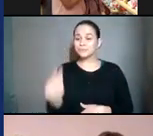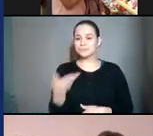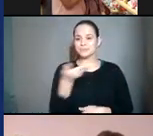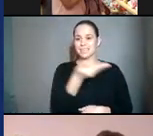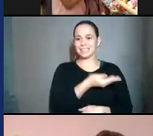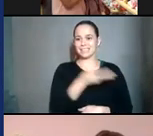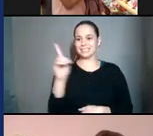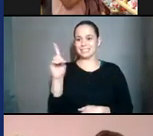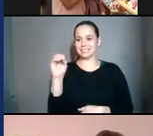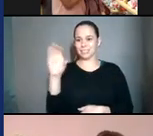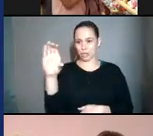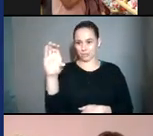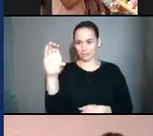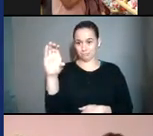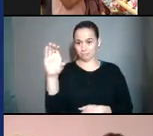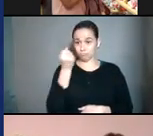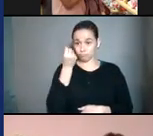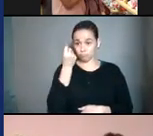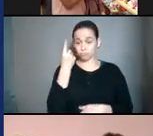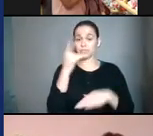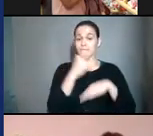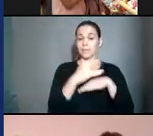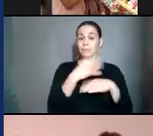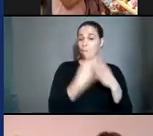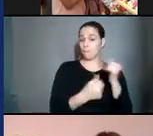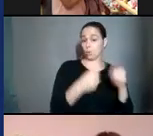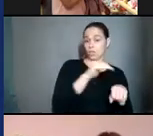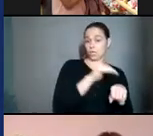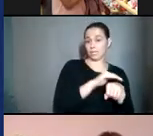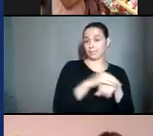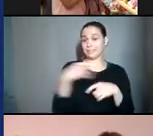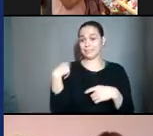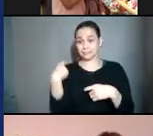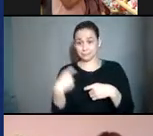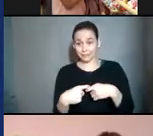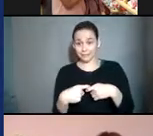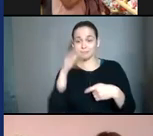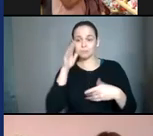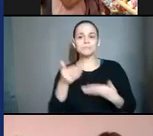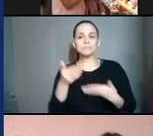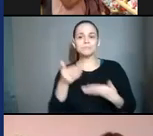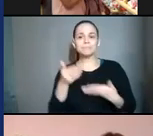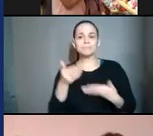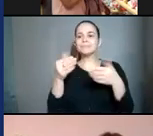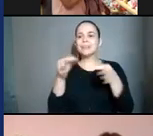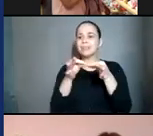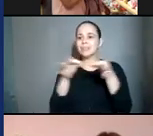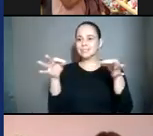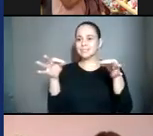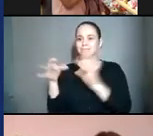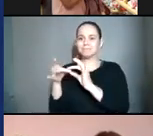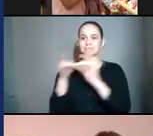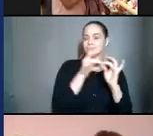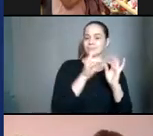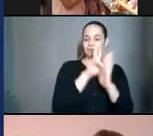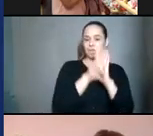is available in both English and Spanish, and we'll give you links to short videos that will summarize the information that